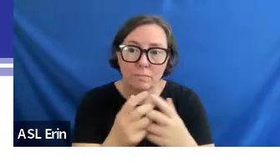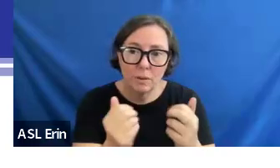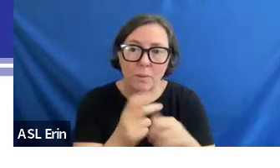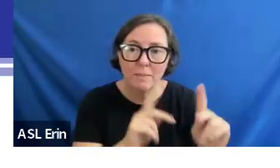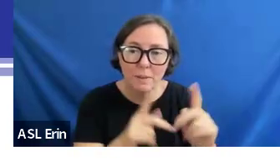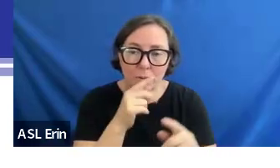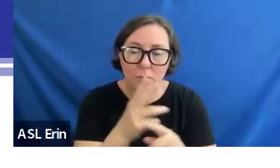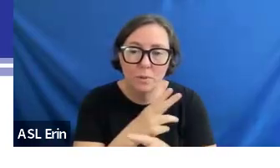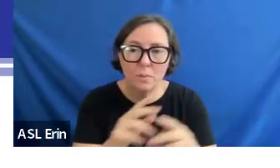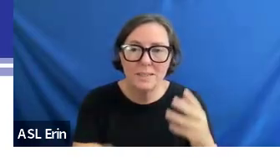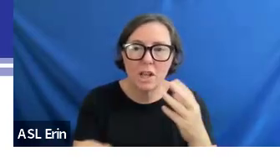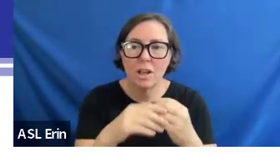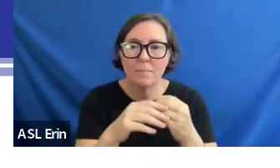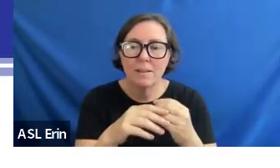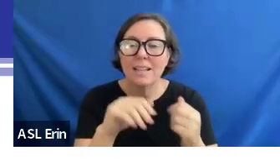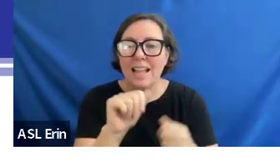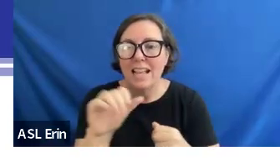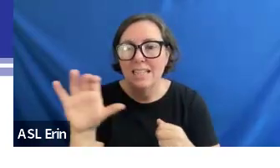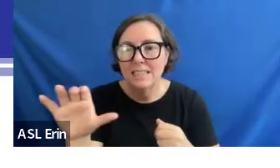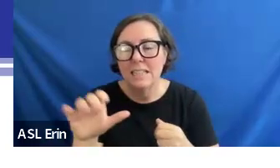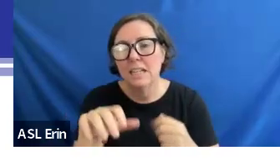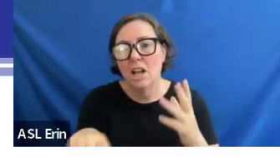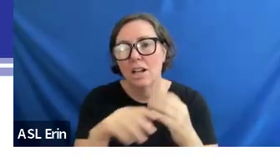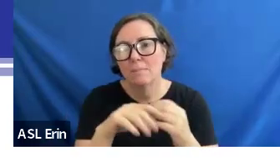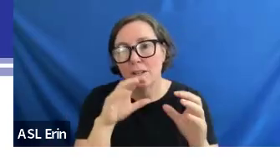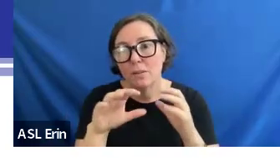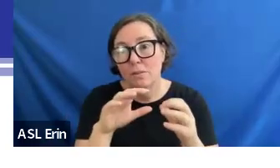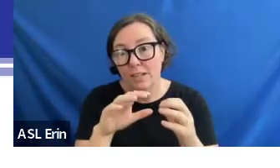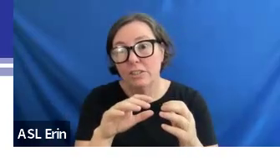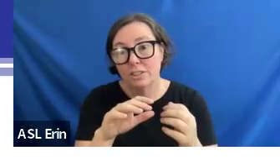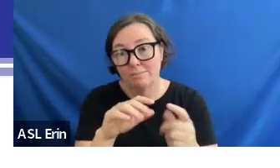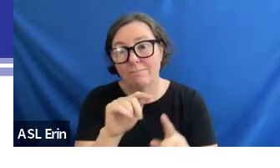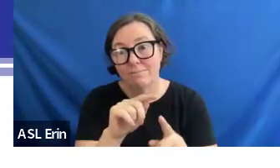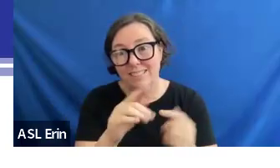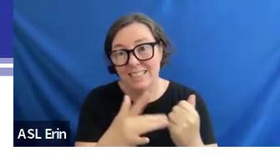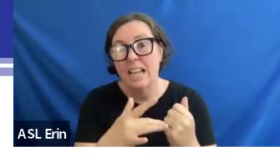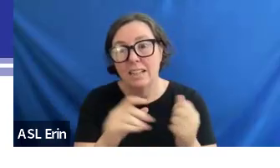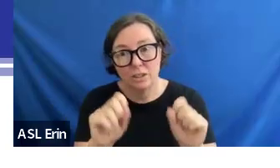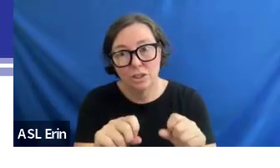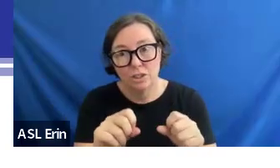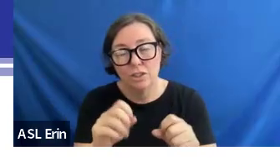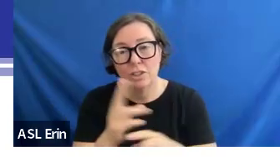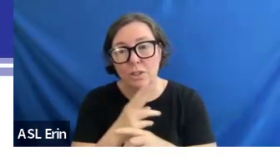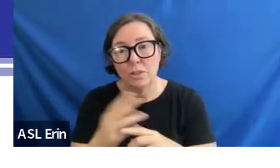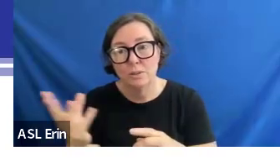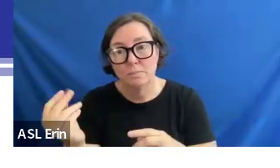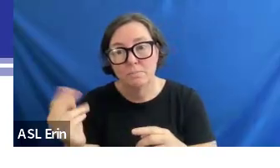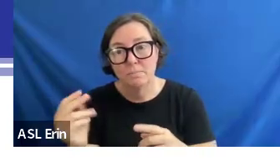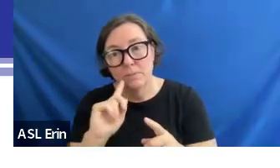uses an augmentative communication device, that they could activate those commands through their AAC